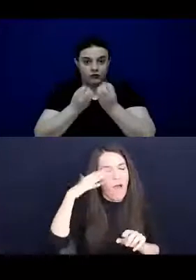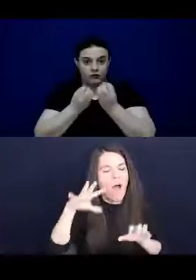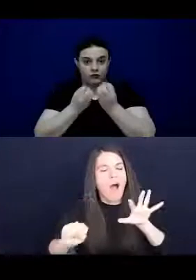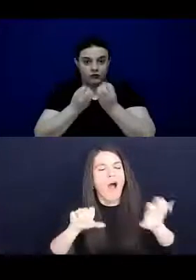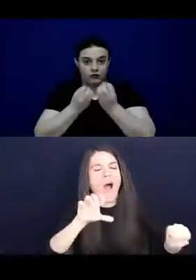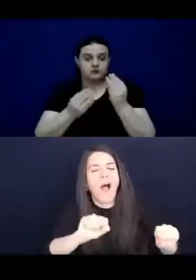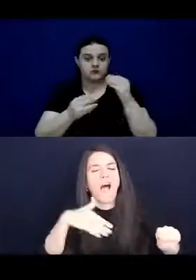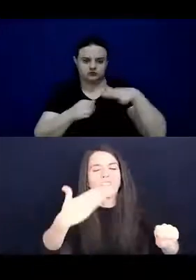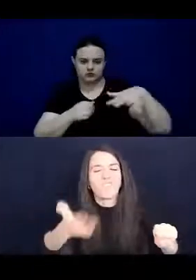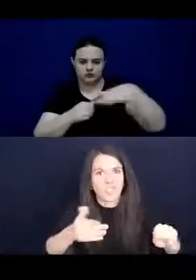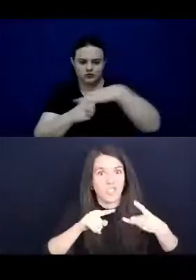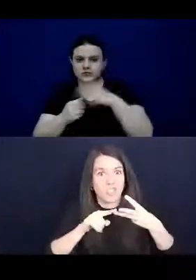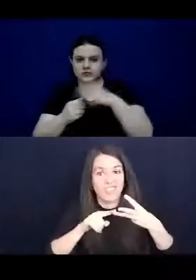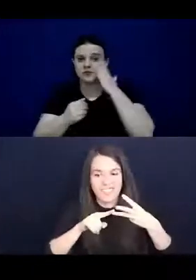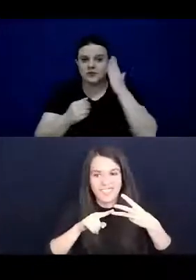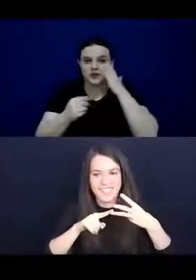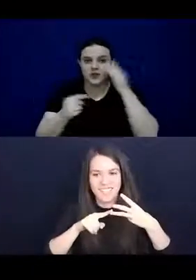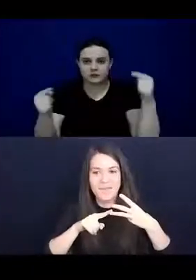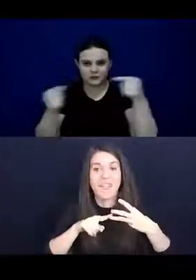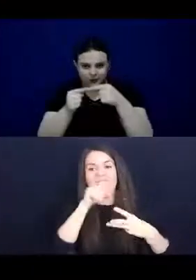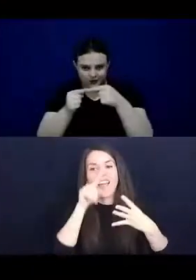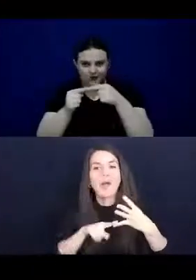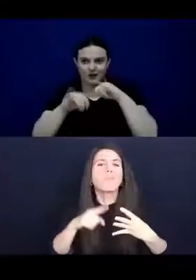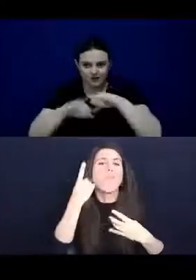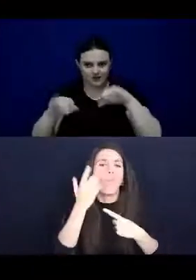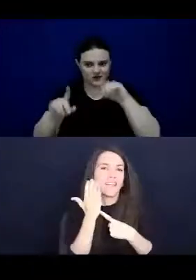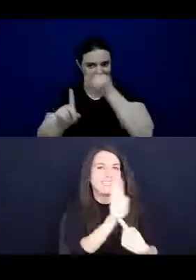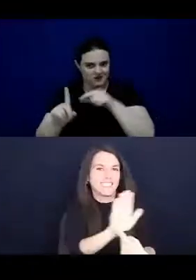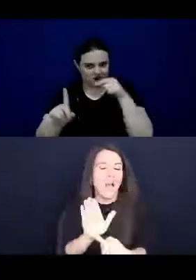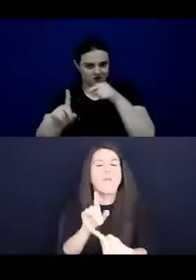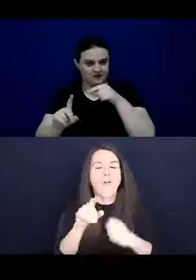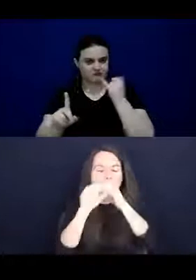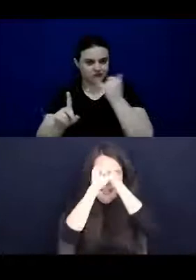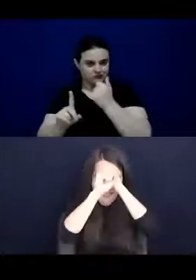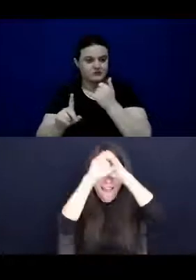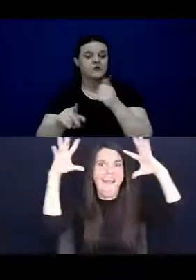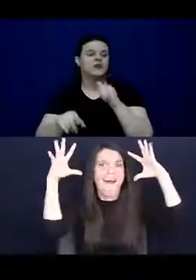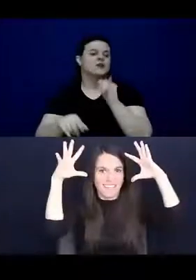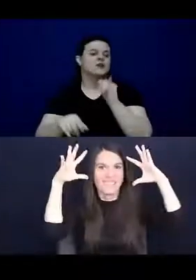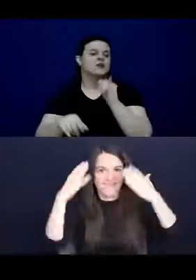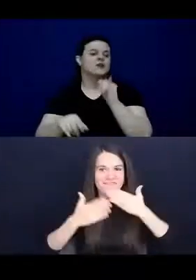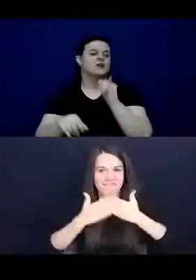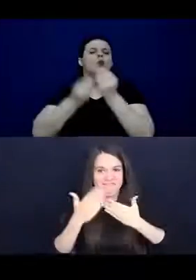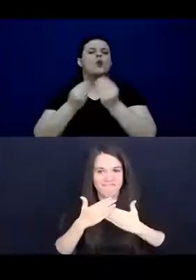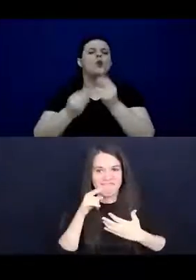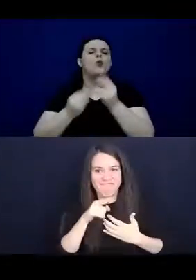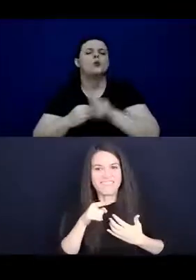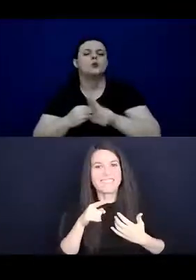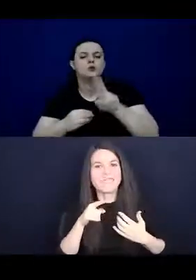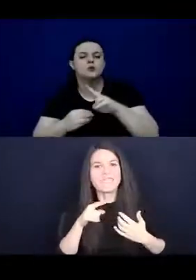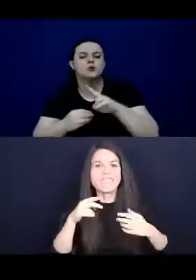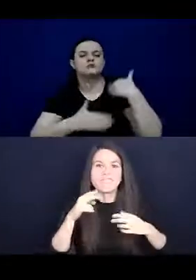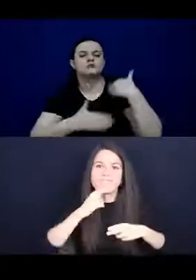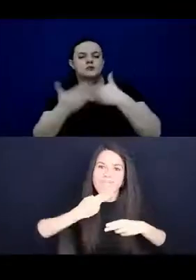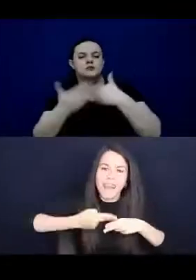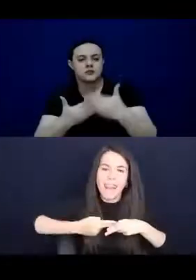user. And I'll give an example of how these can be used through a process called active object